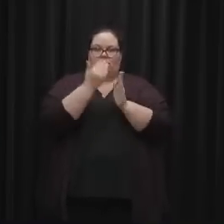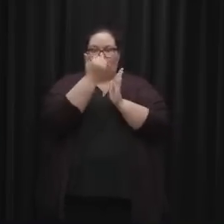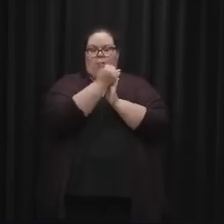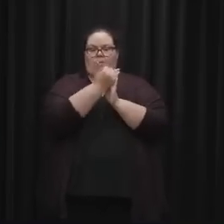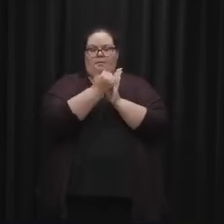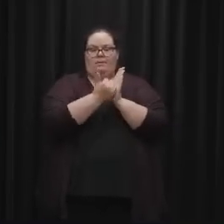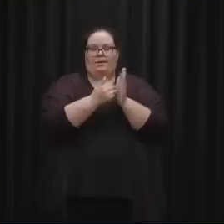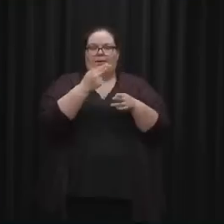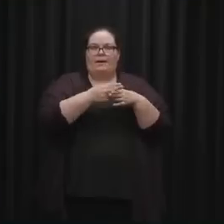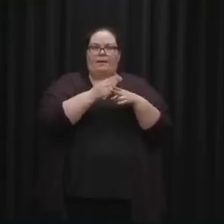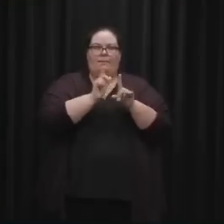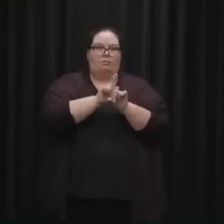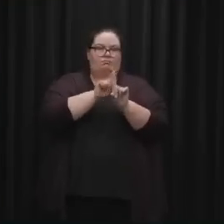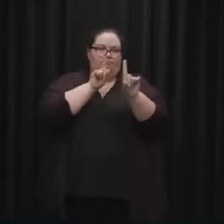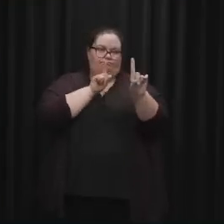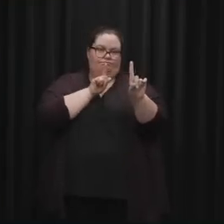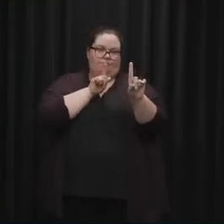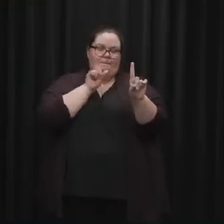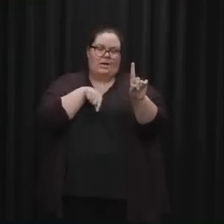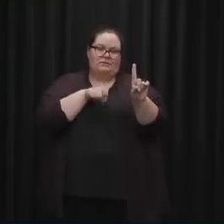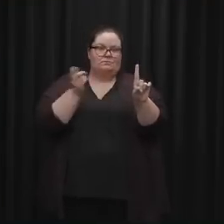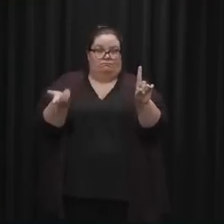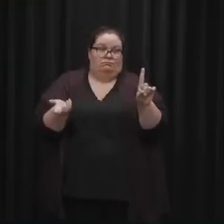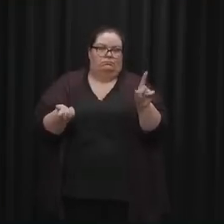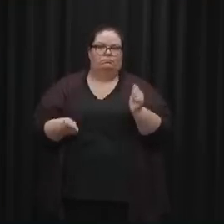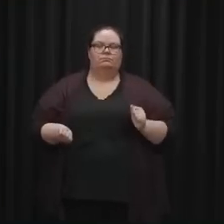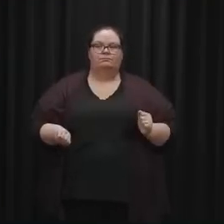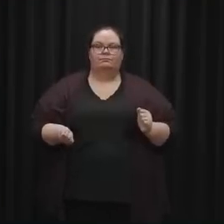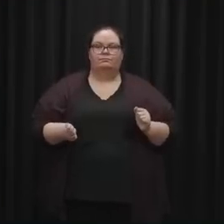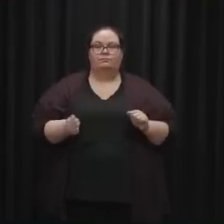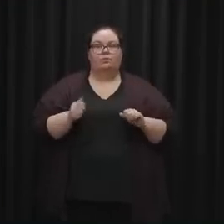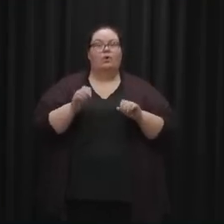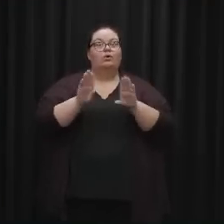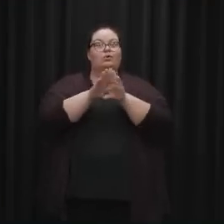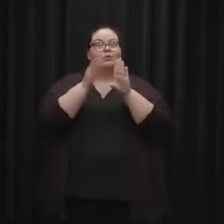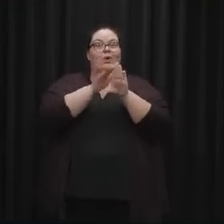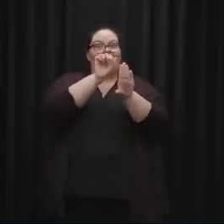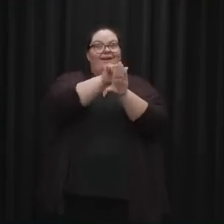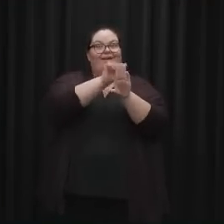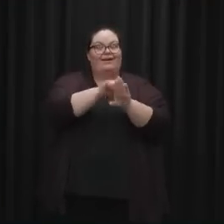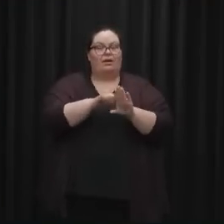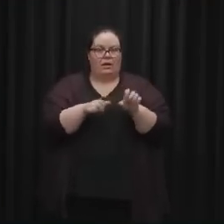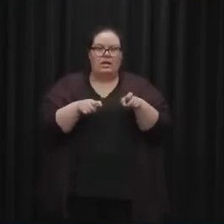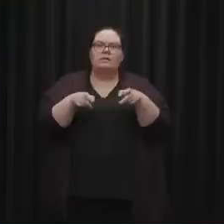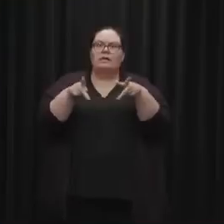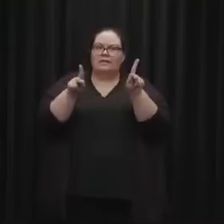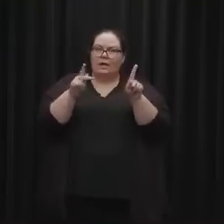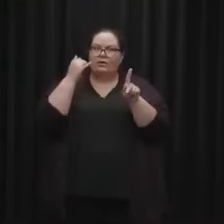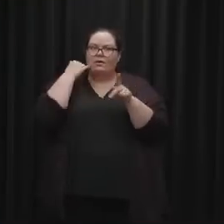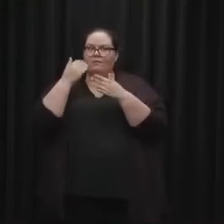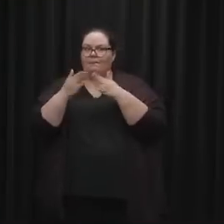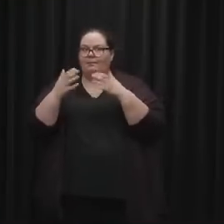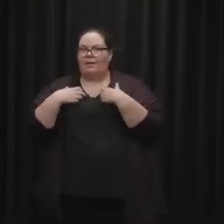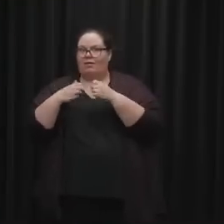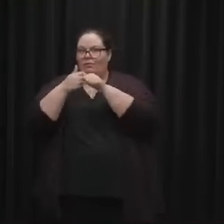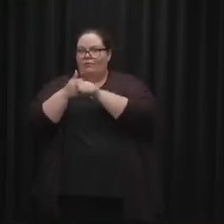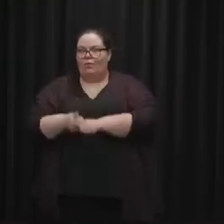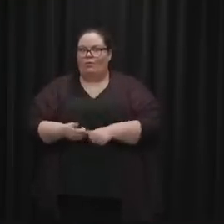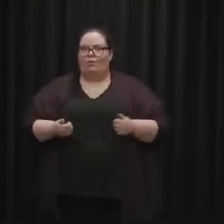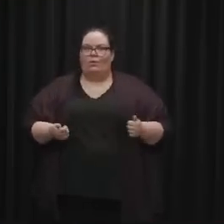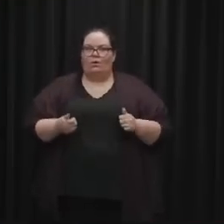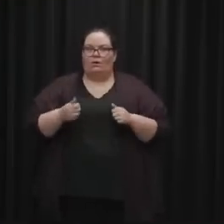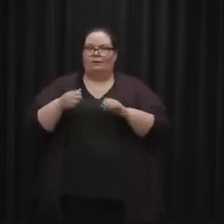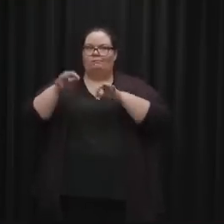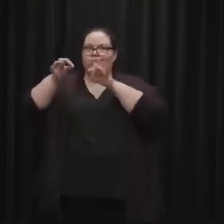list of participants, and physical distancing must be ensured. Door-to-door trick-or-treating is permitted if public health advice is followed, and